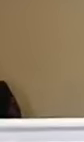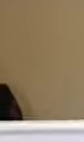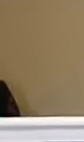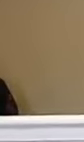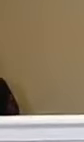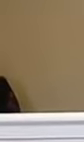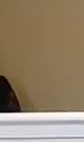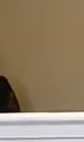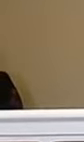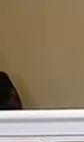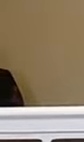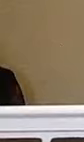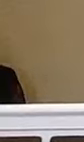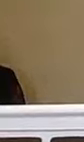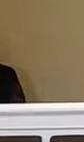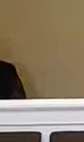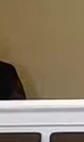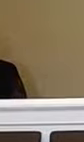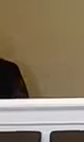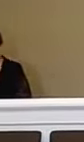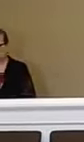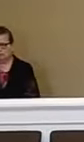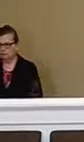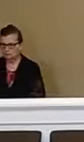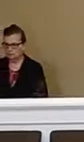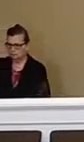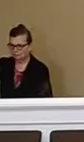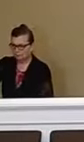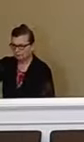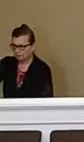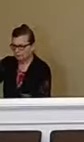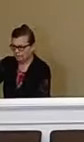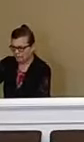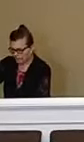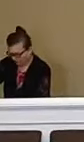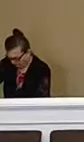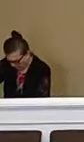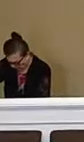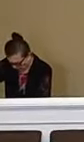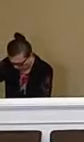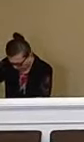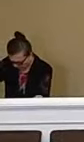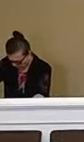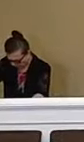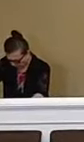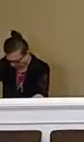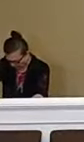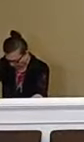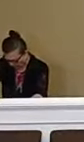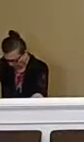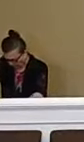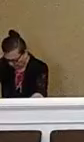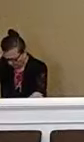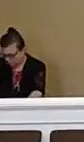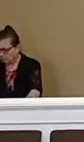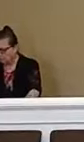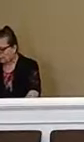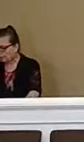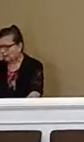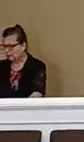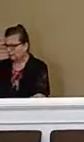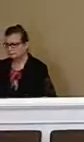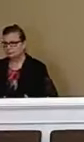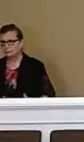his forgiveness of your sin. You just need to turn aside from that sin and turn towards him. Because when you've been with